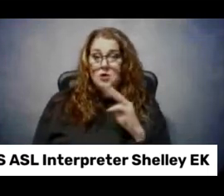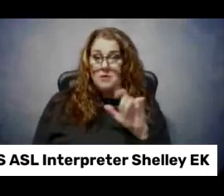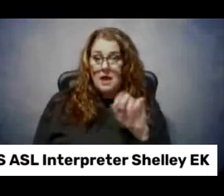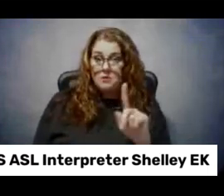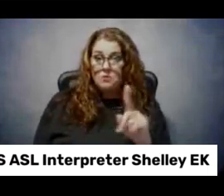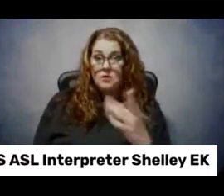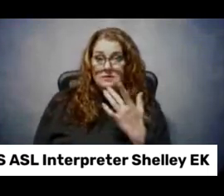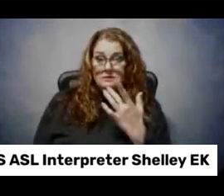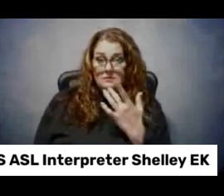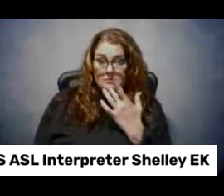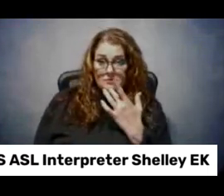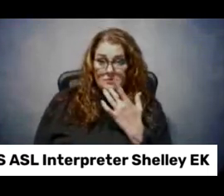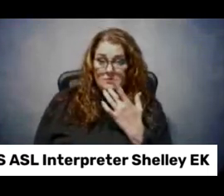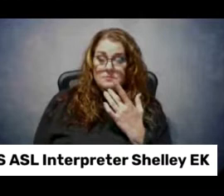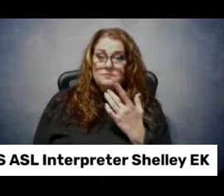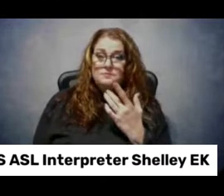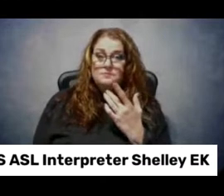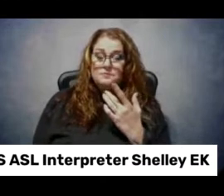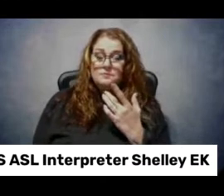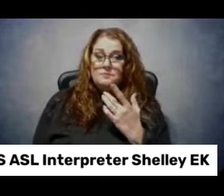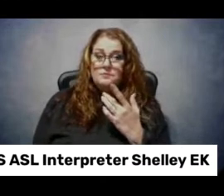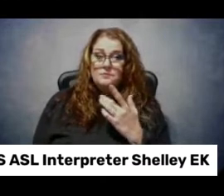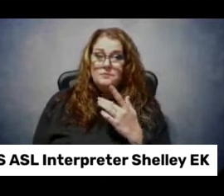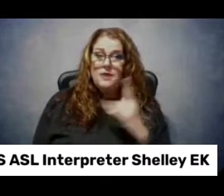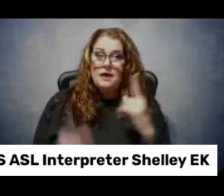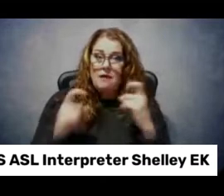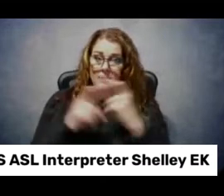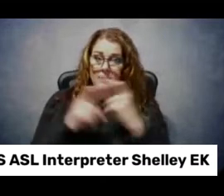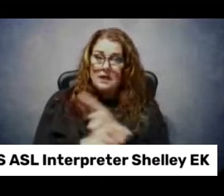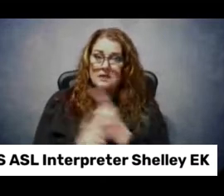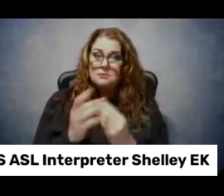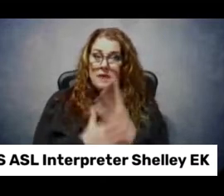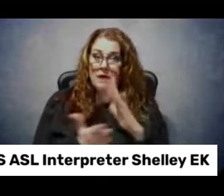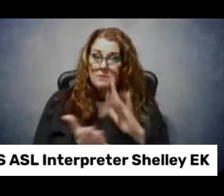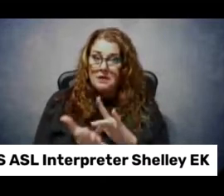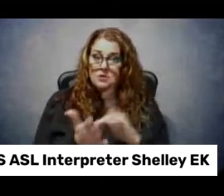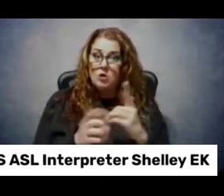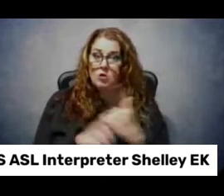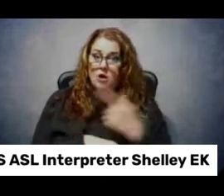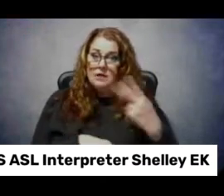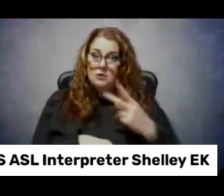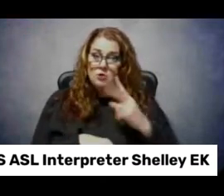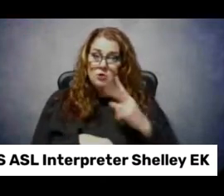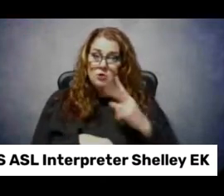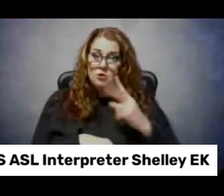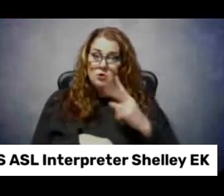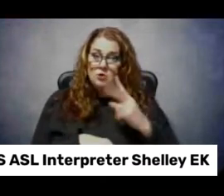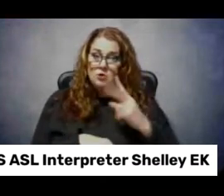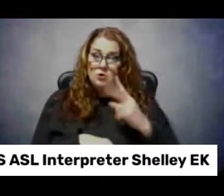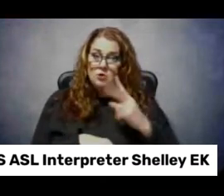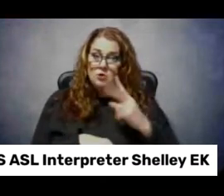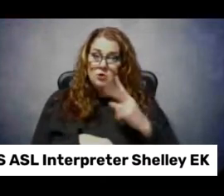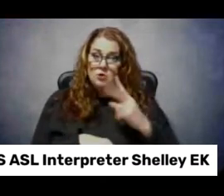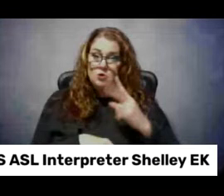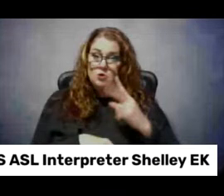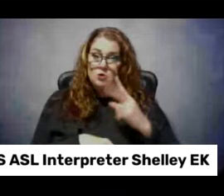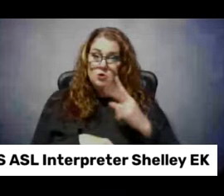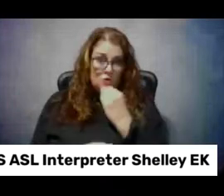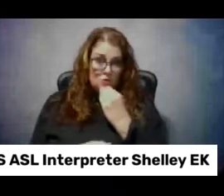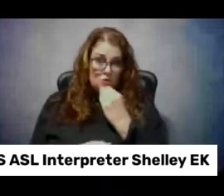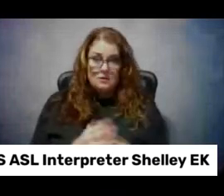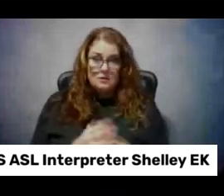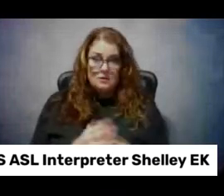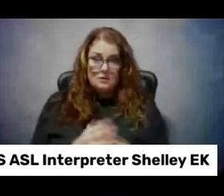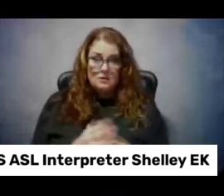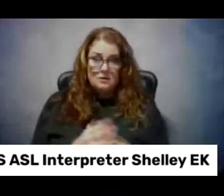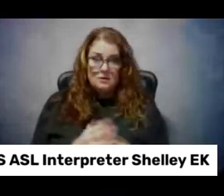in point. It is a complex plant medicine with a long history of use, both as medicine and food. It